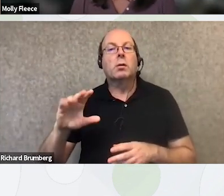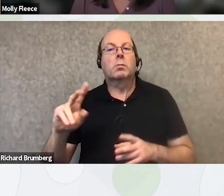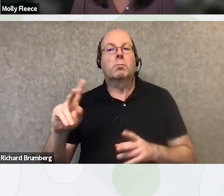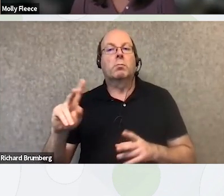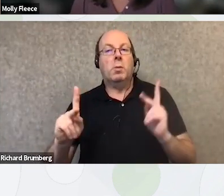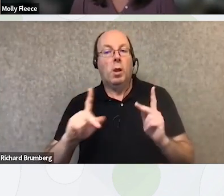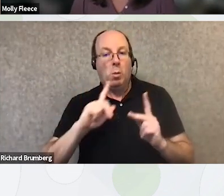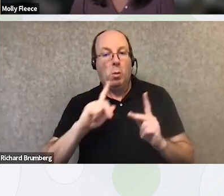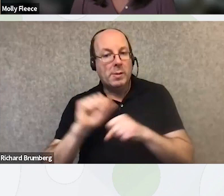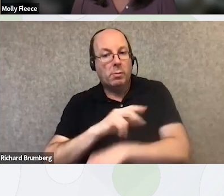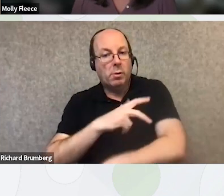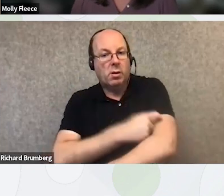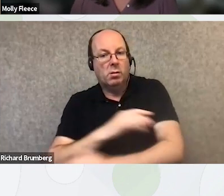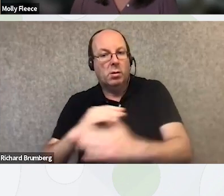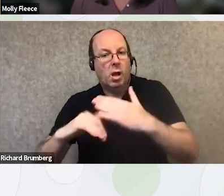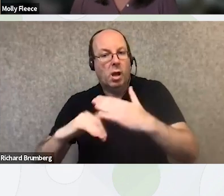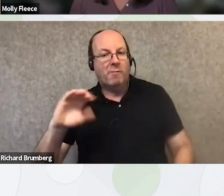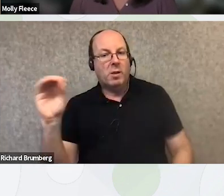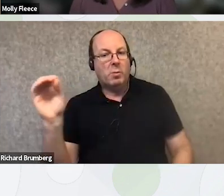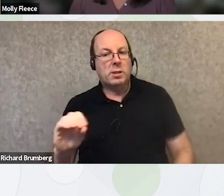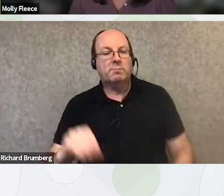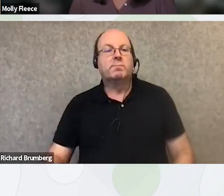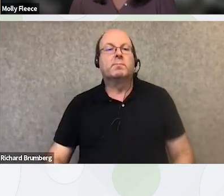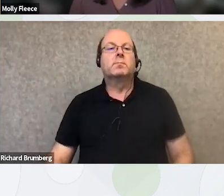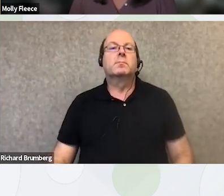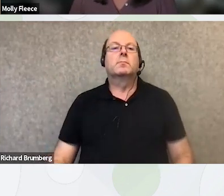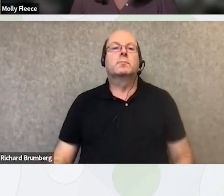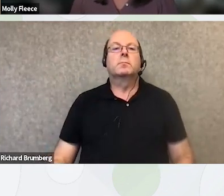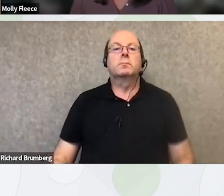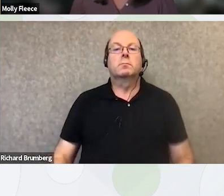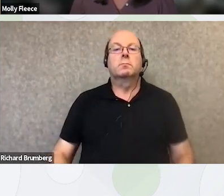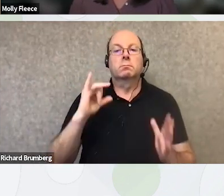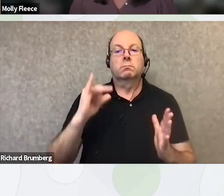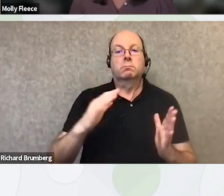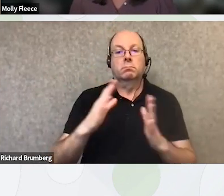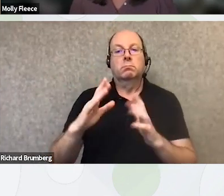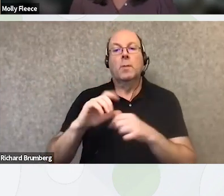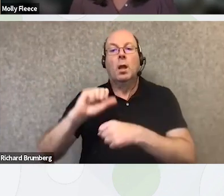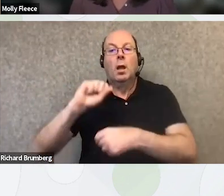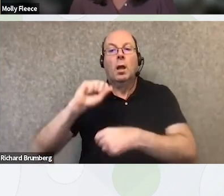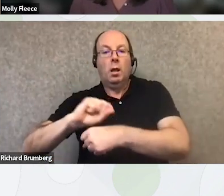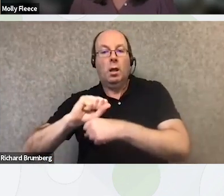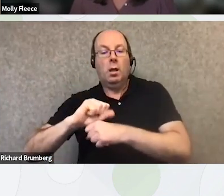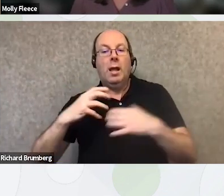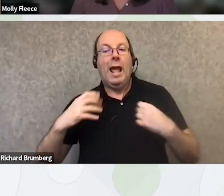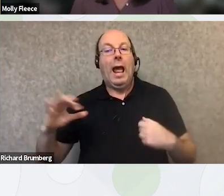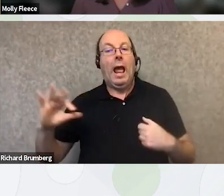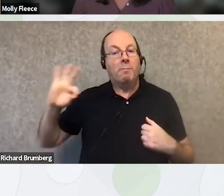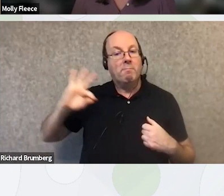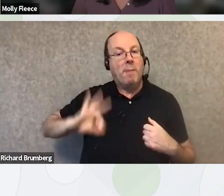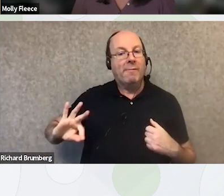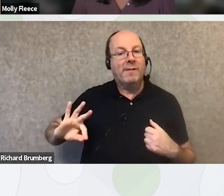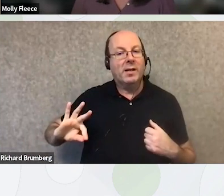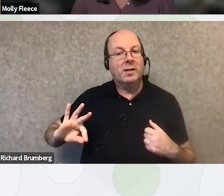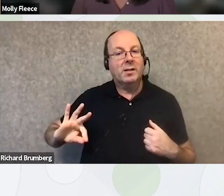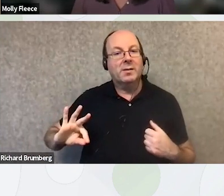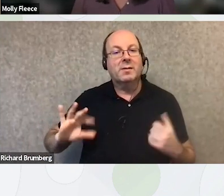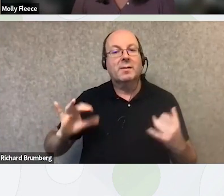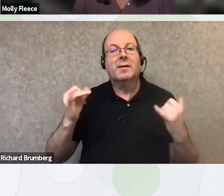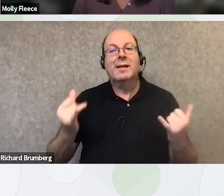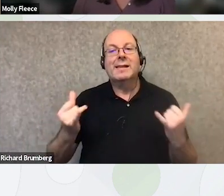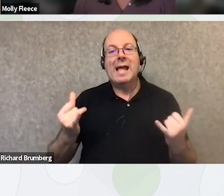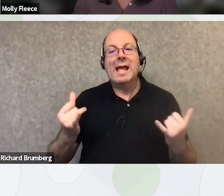low at less than 50%. Since then, it became an employee health benefit to get the vaccines, and now it's moved to